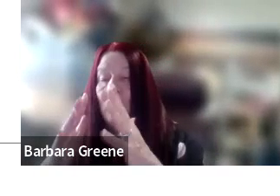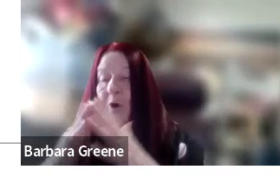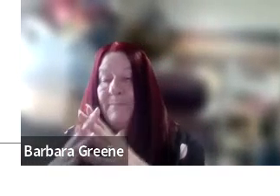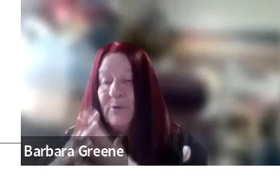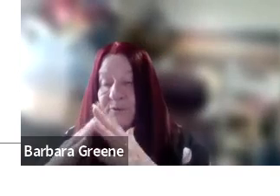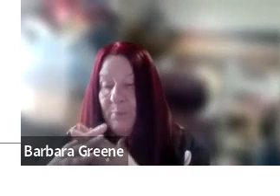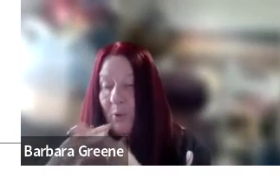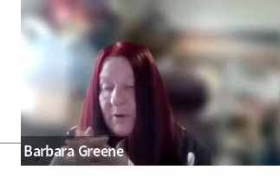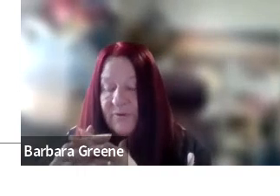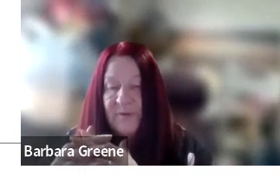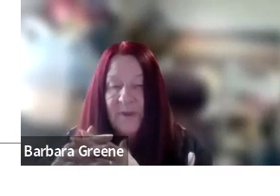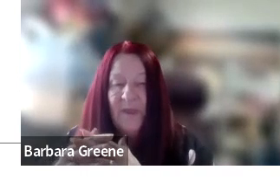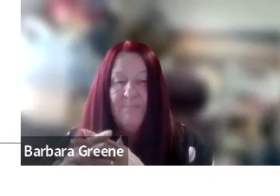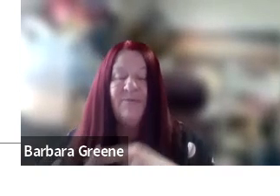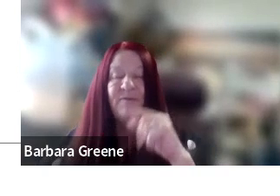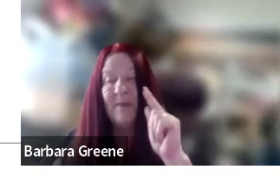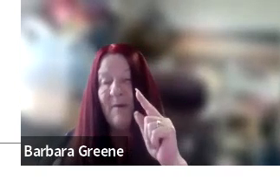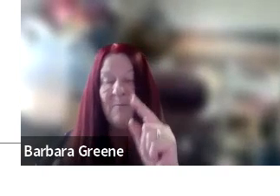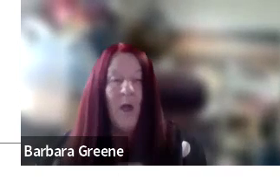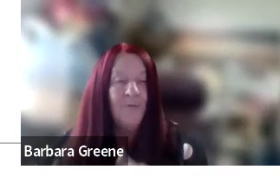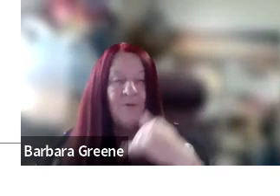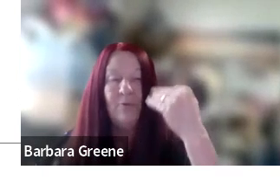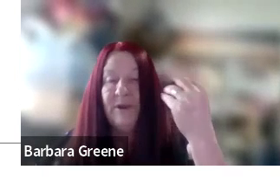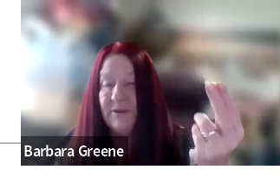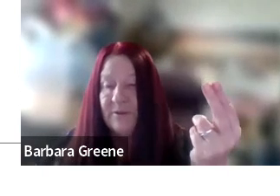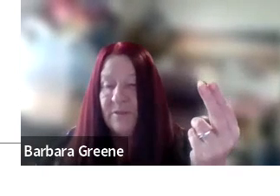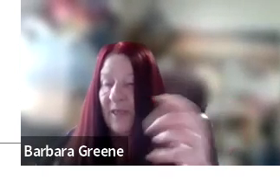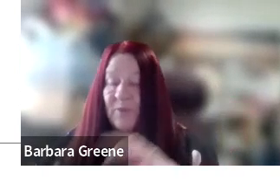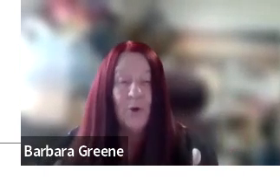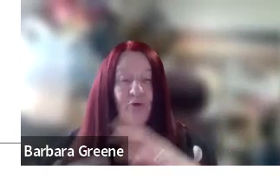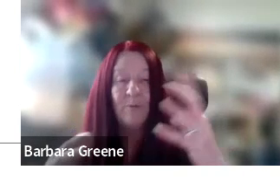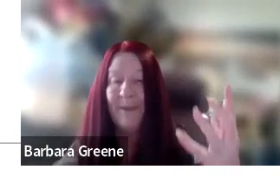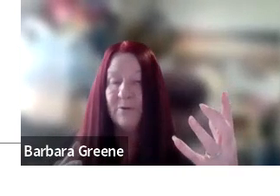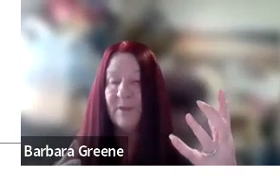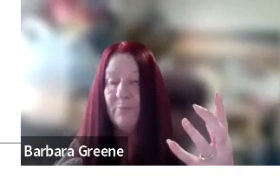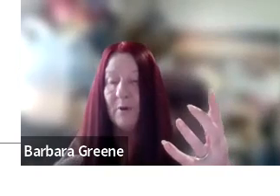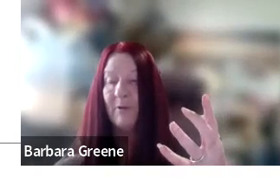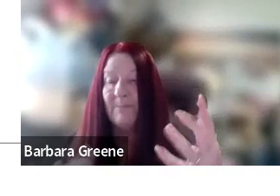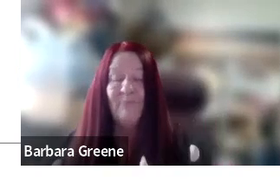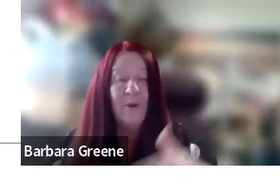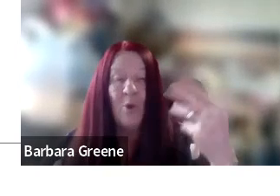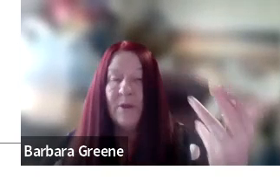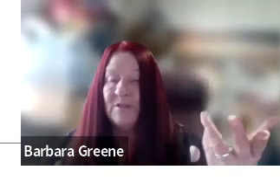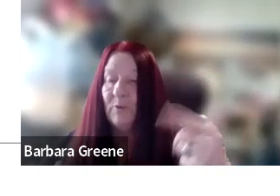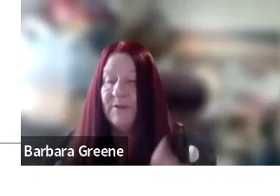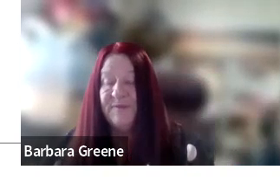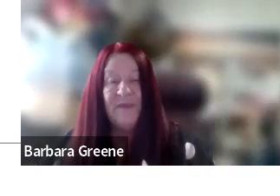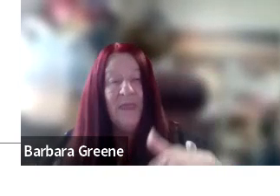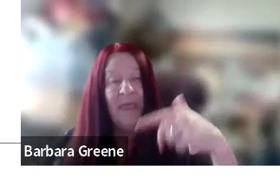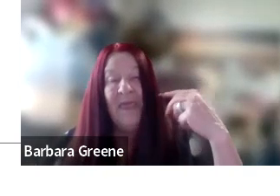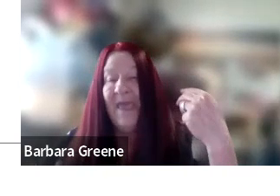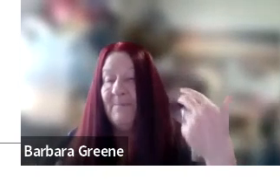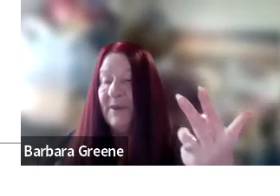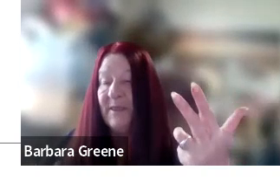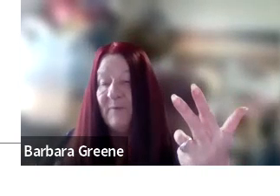that one-on-one peer support. But some of them also needed like the nurturing parenting program. And very quickly we could